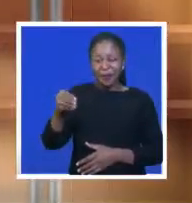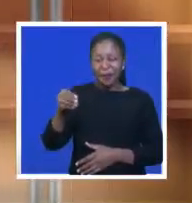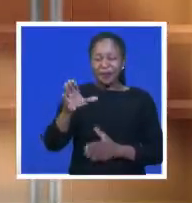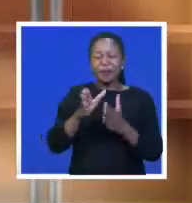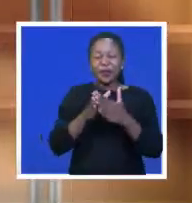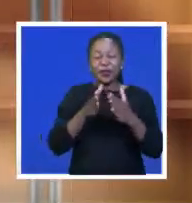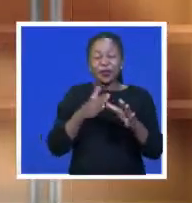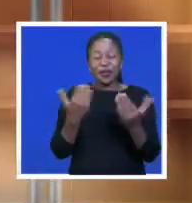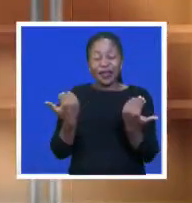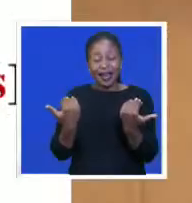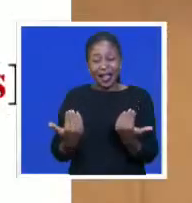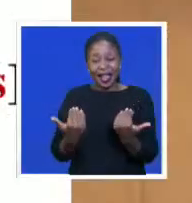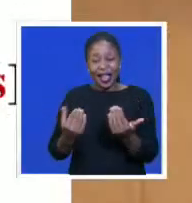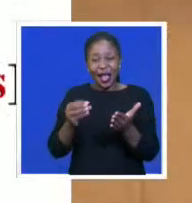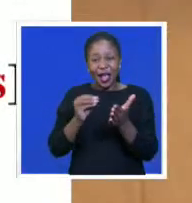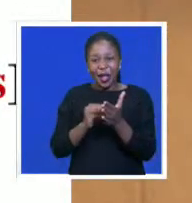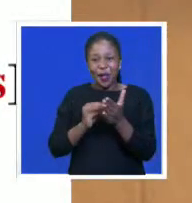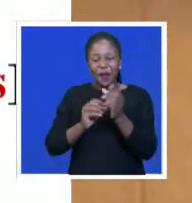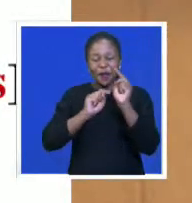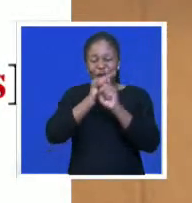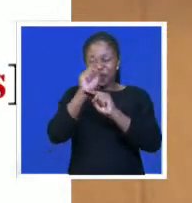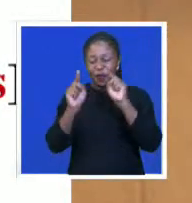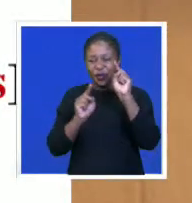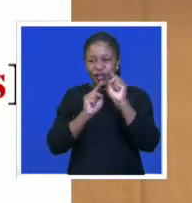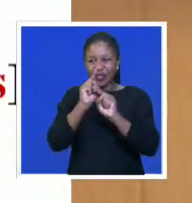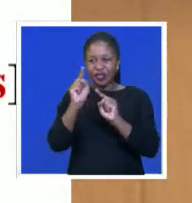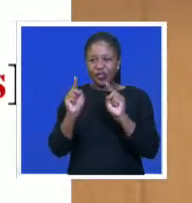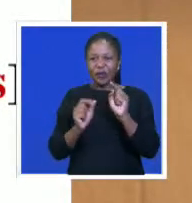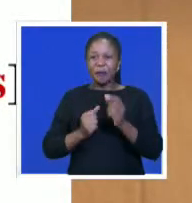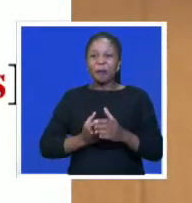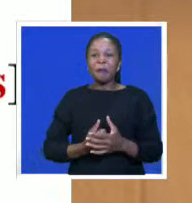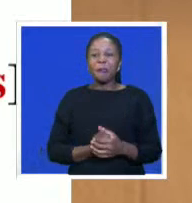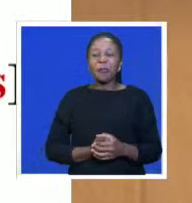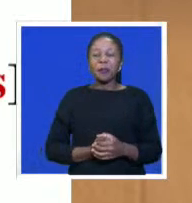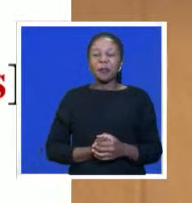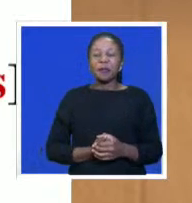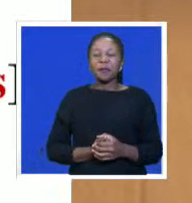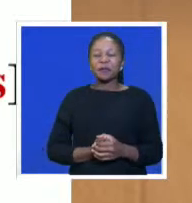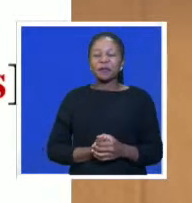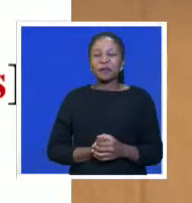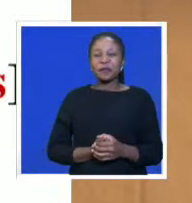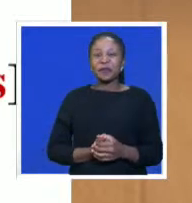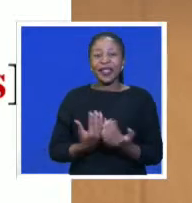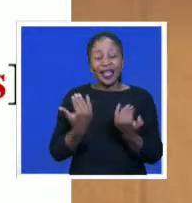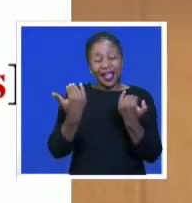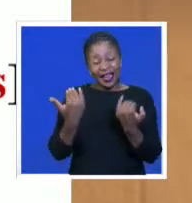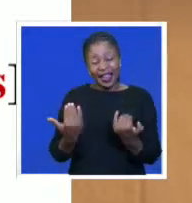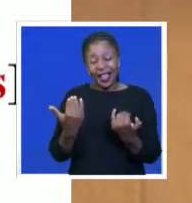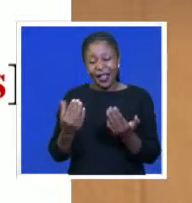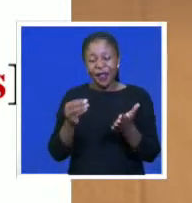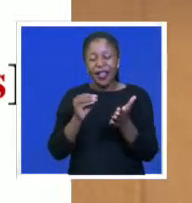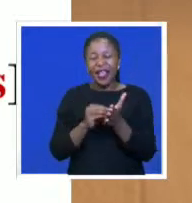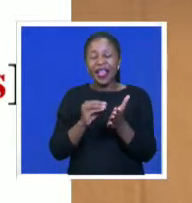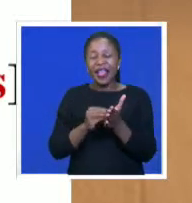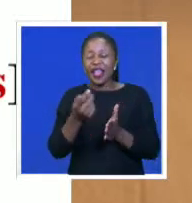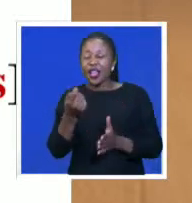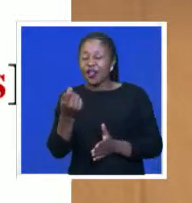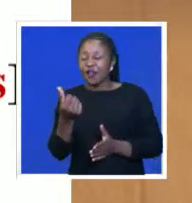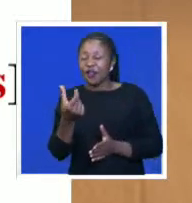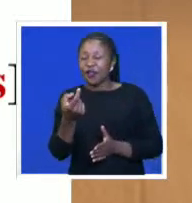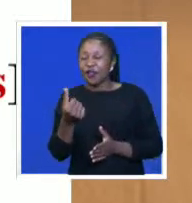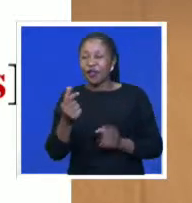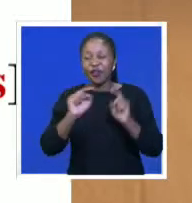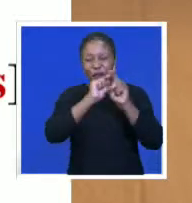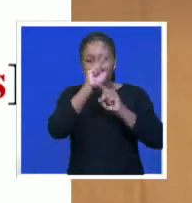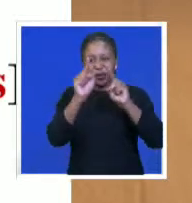questions as we go through the lesson. I'm now going to ask you a few questions from